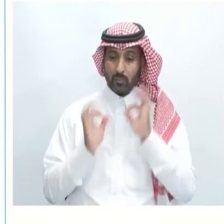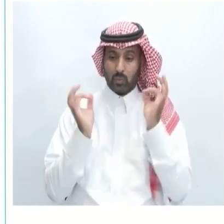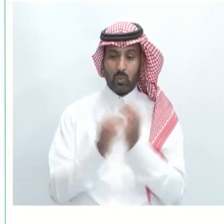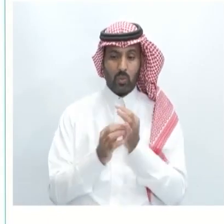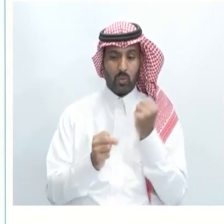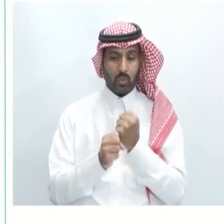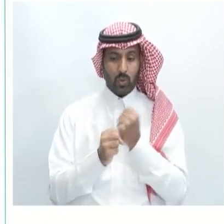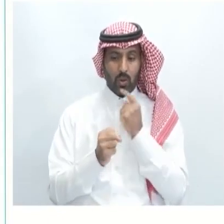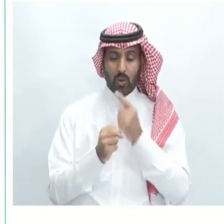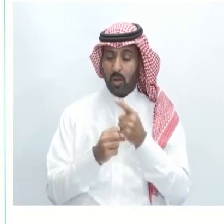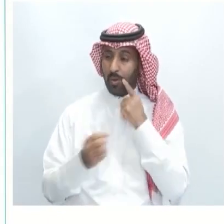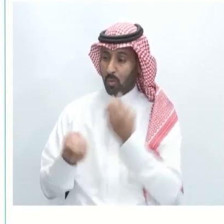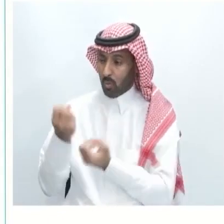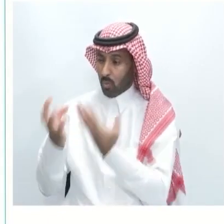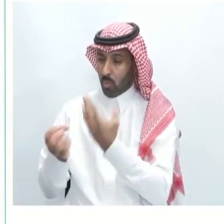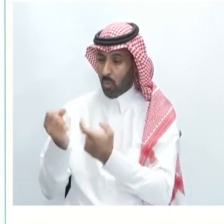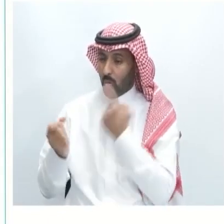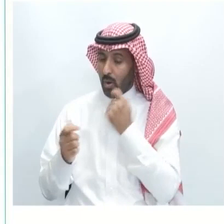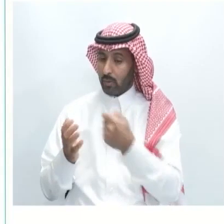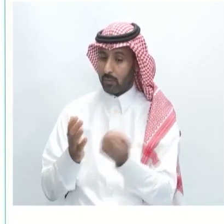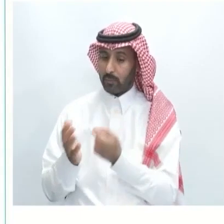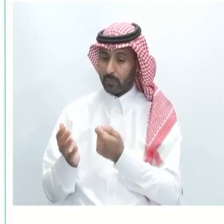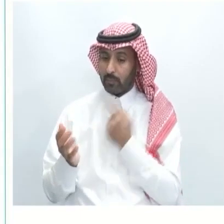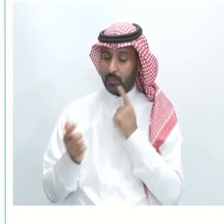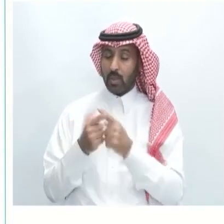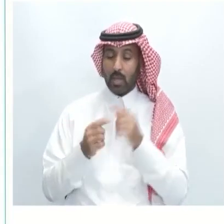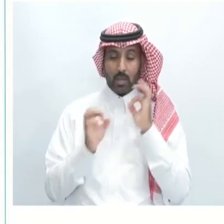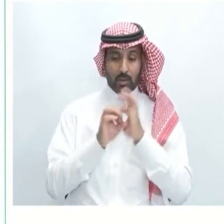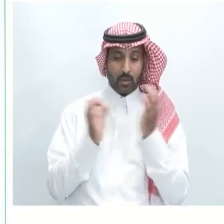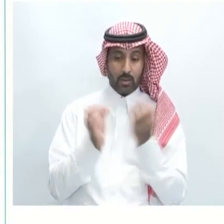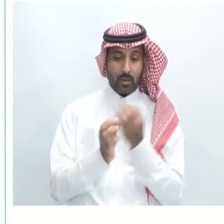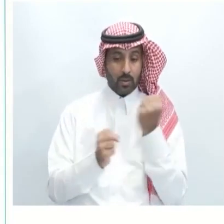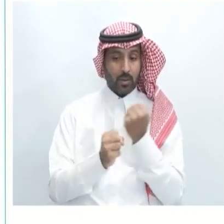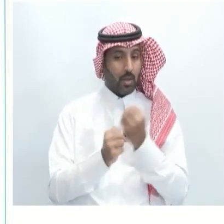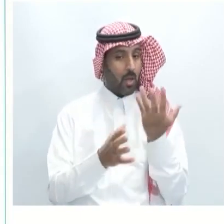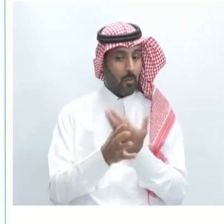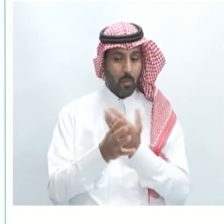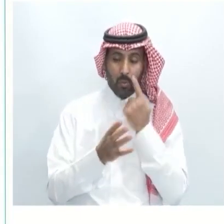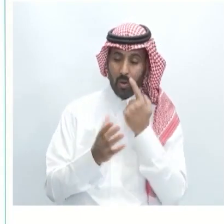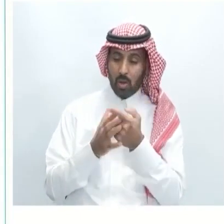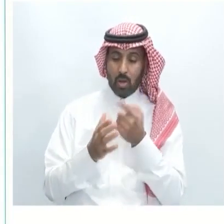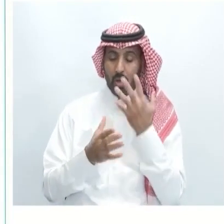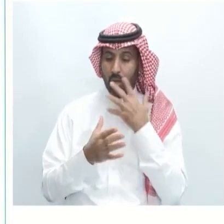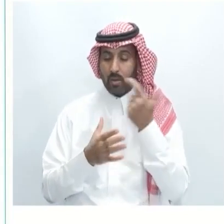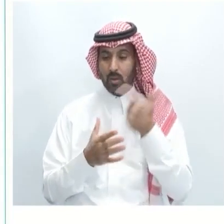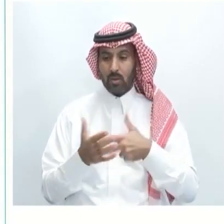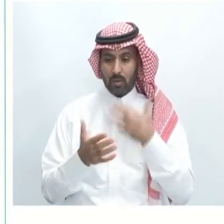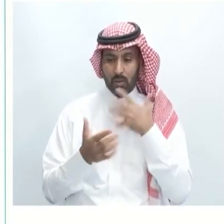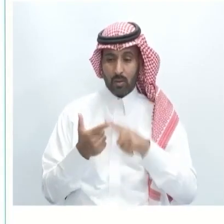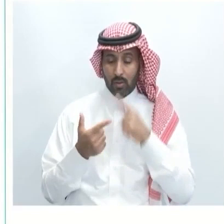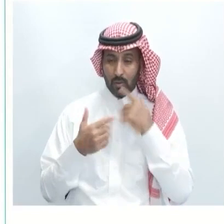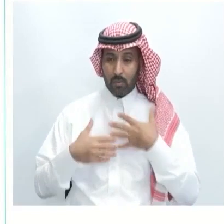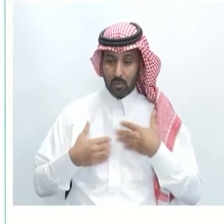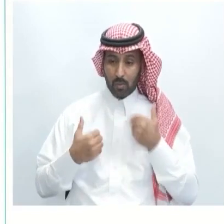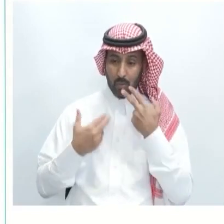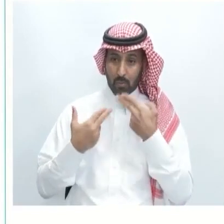workers, firefighters, and authors. Social workers top the list with a striking 87% job